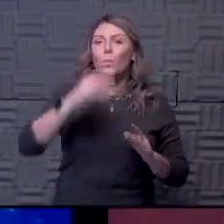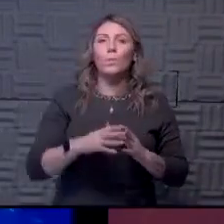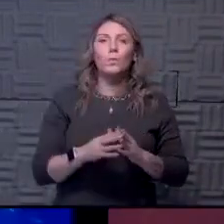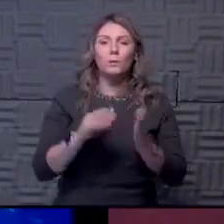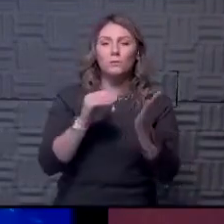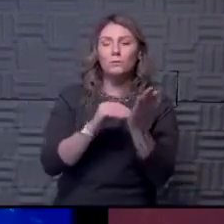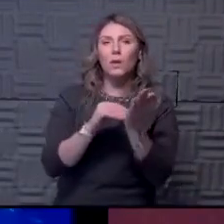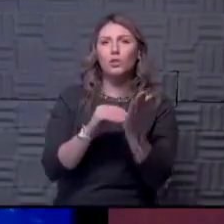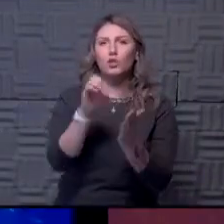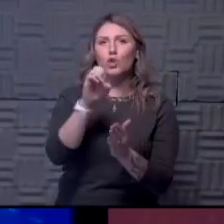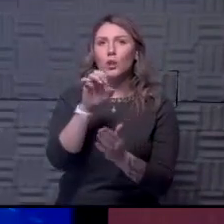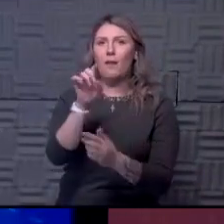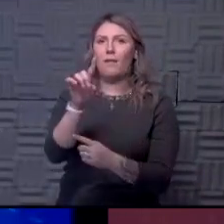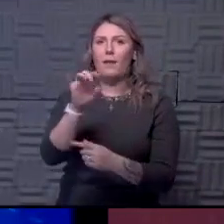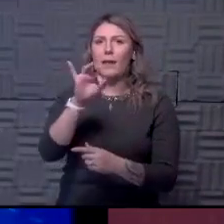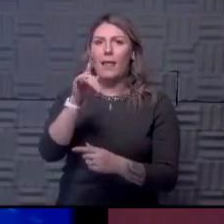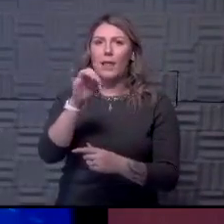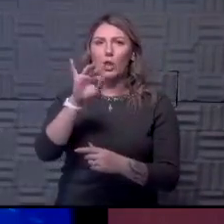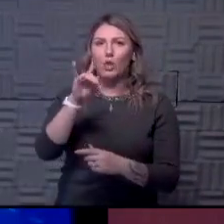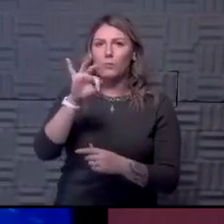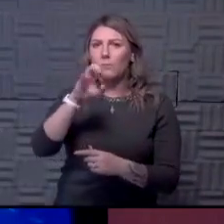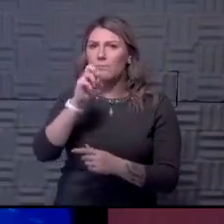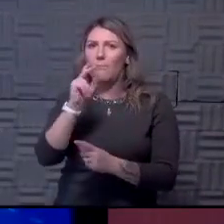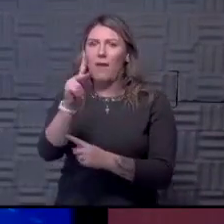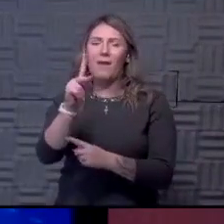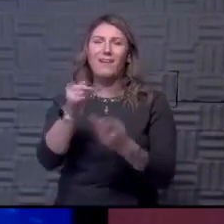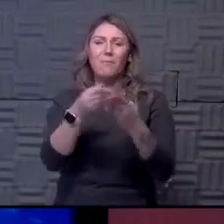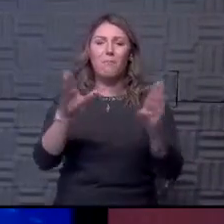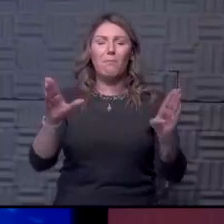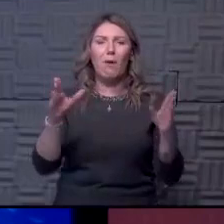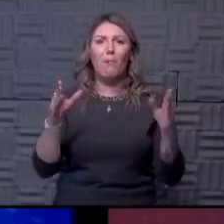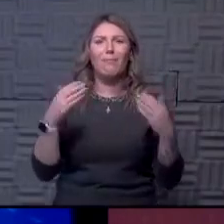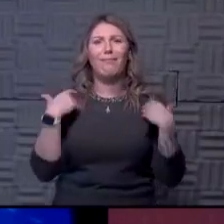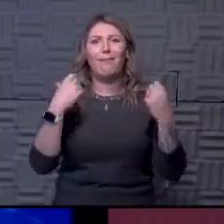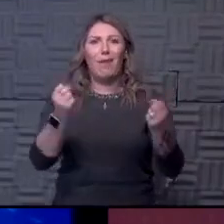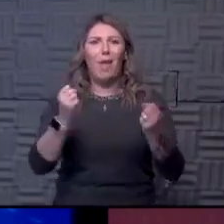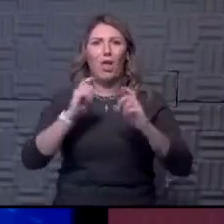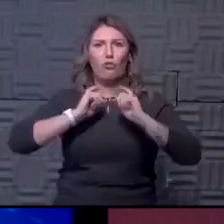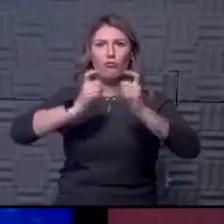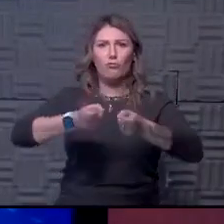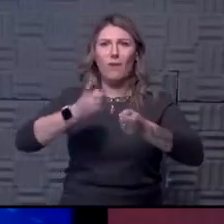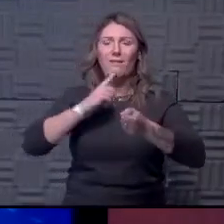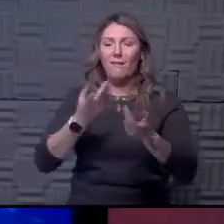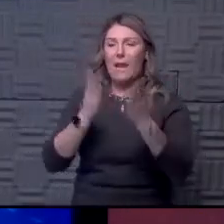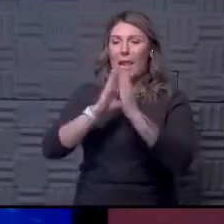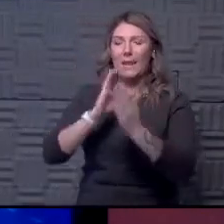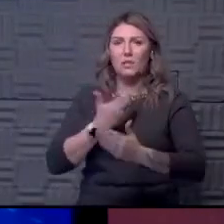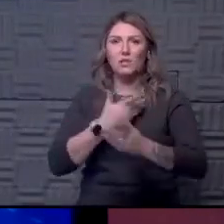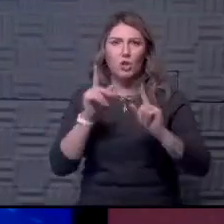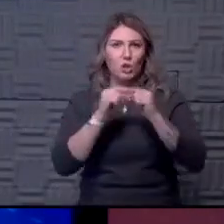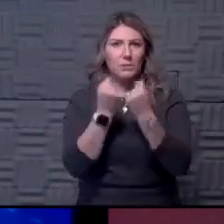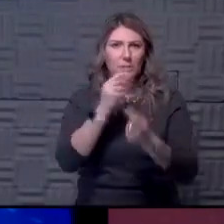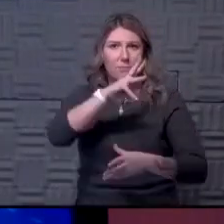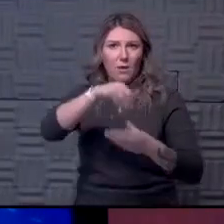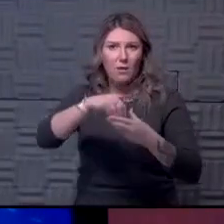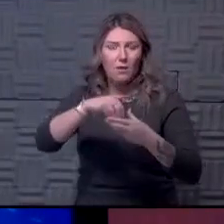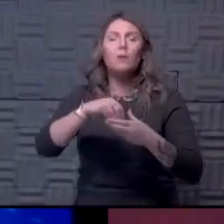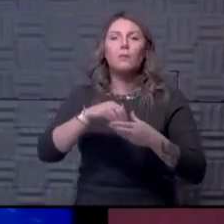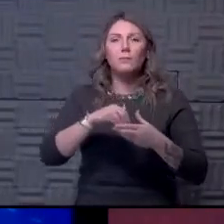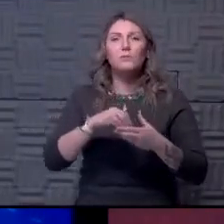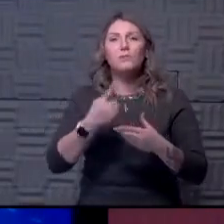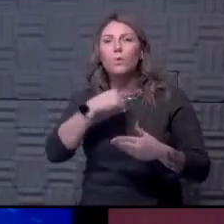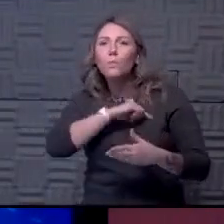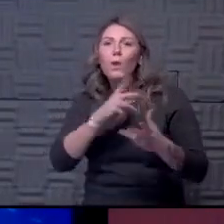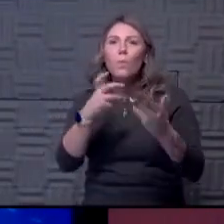Dr. Ed Ellerbeck has a public health grant, and he's working with Juntos, and he's asked our team to engage. So we're looking at trying to do